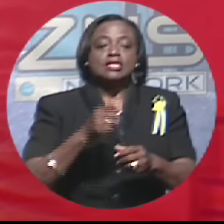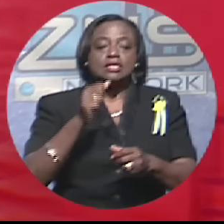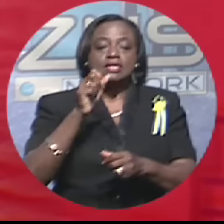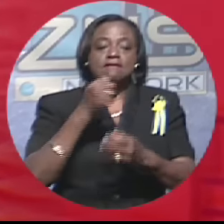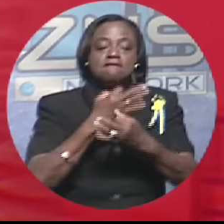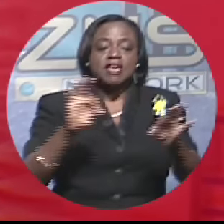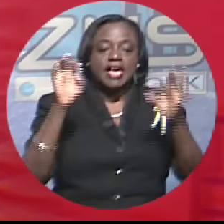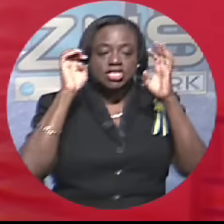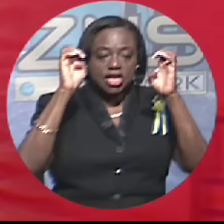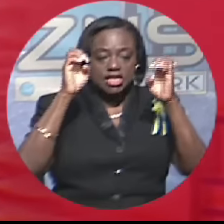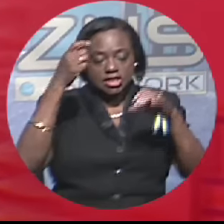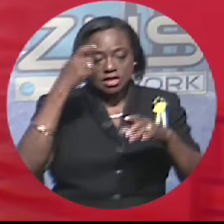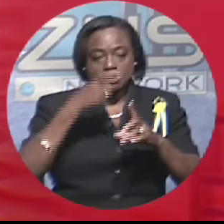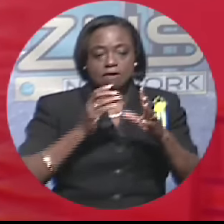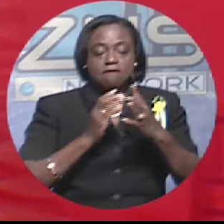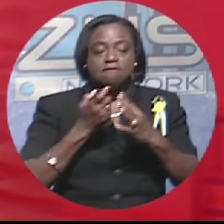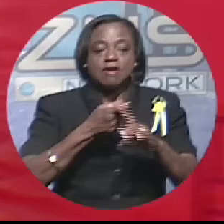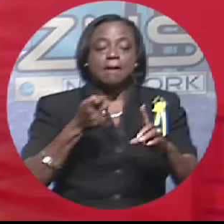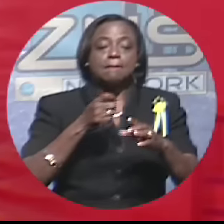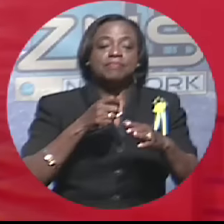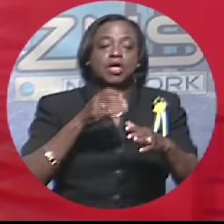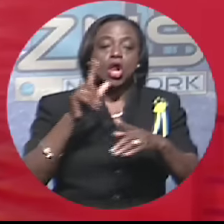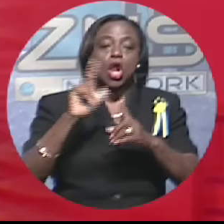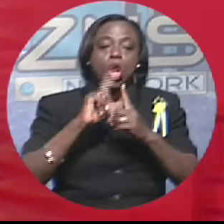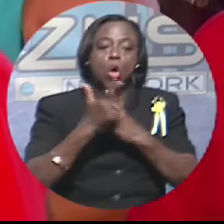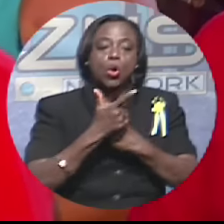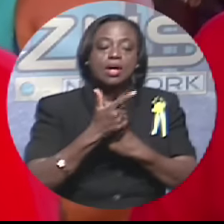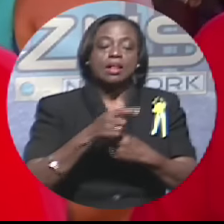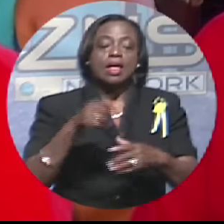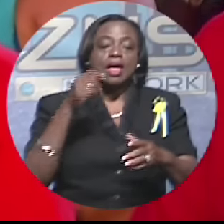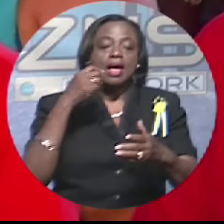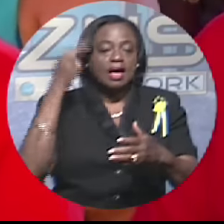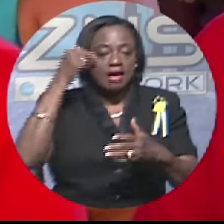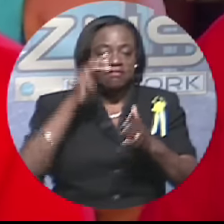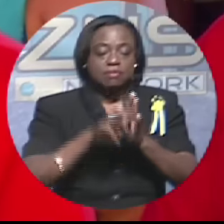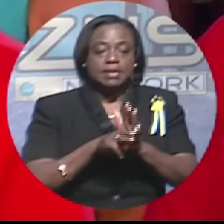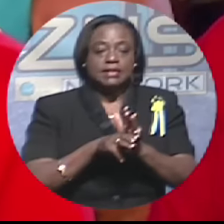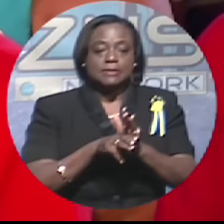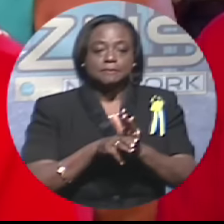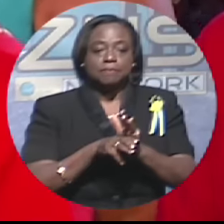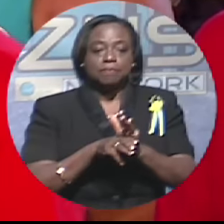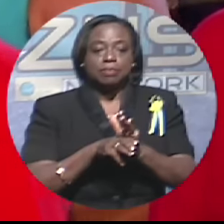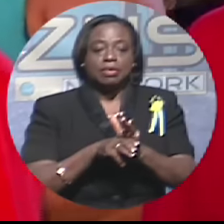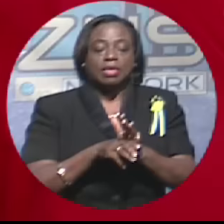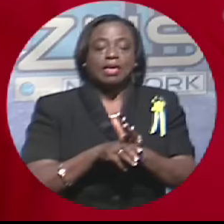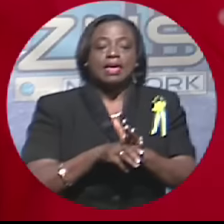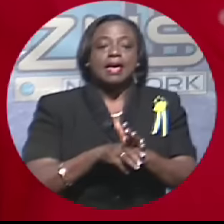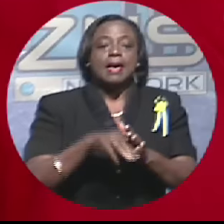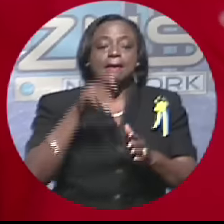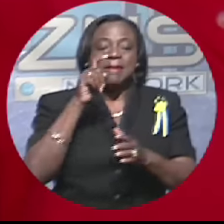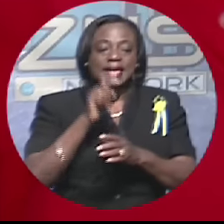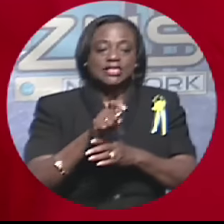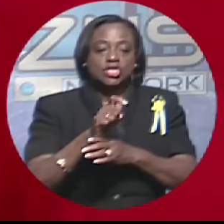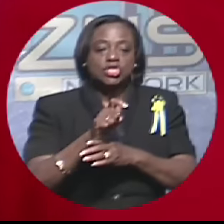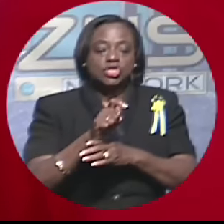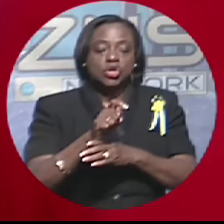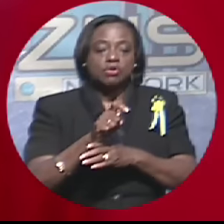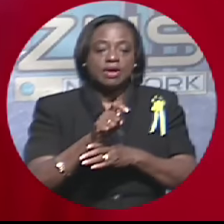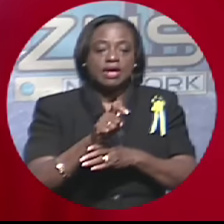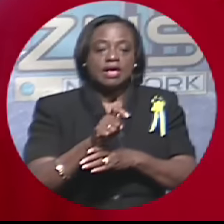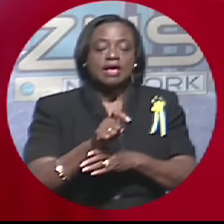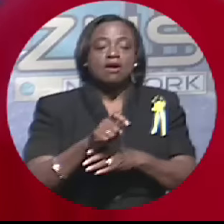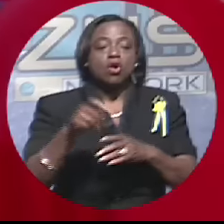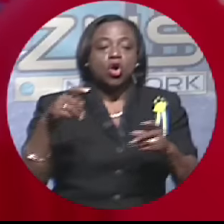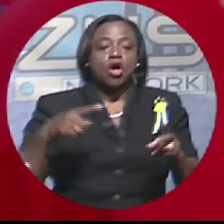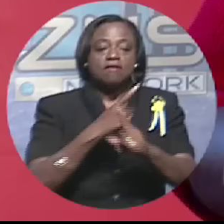government and through public-private sector partnerships. Mandatory annual financial and conflict of interest